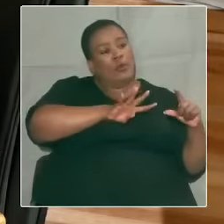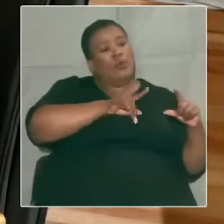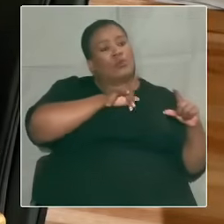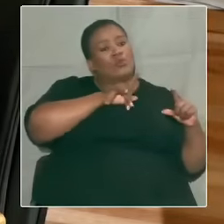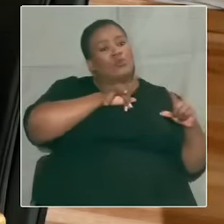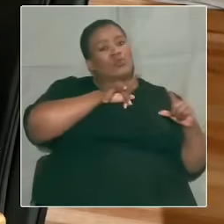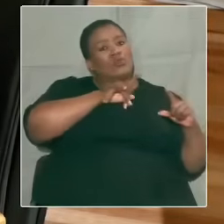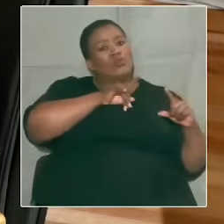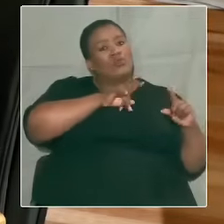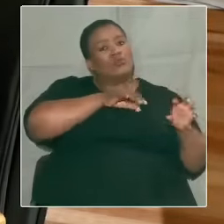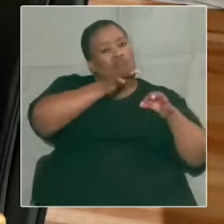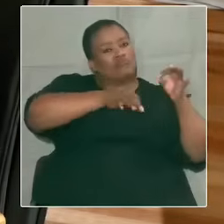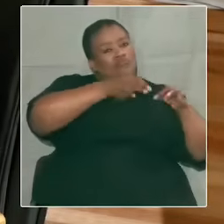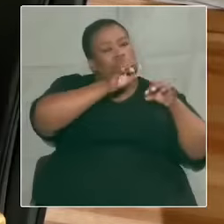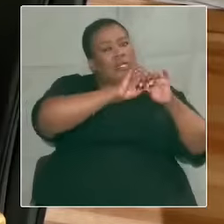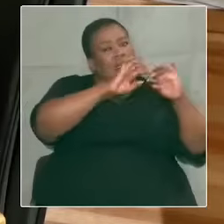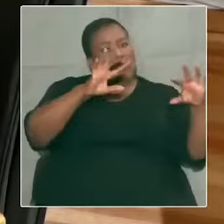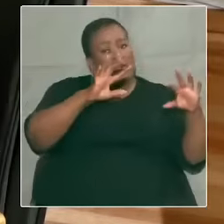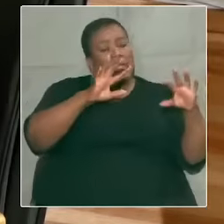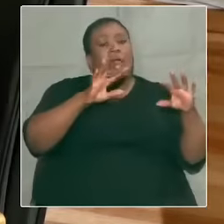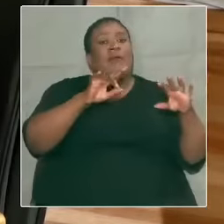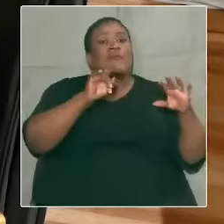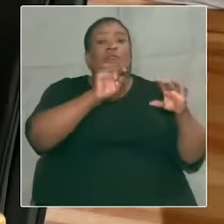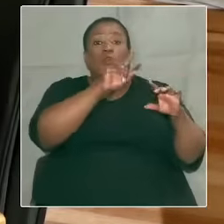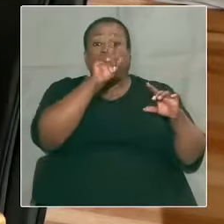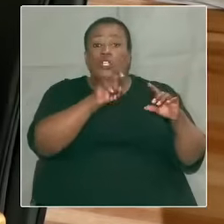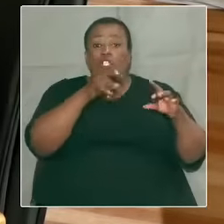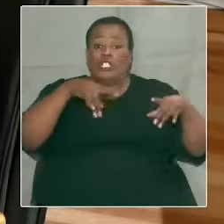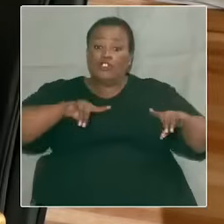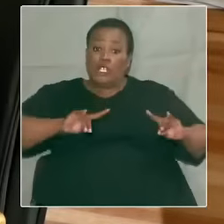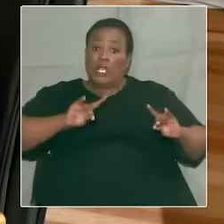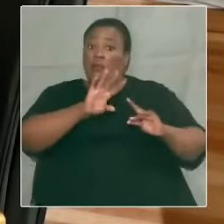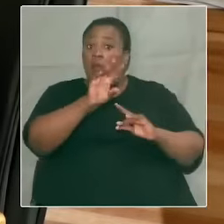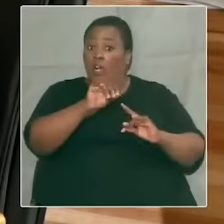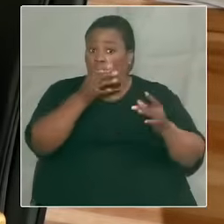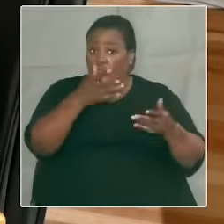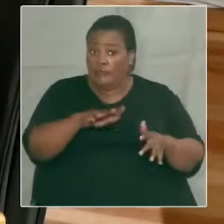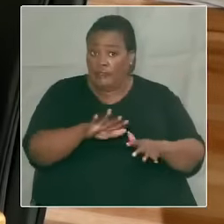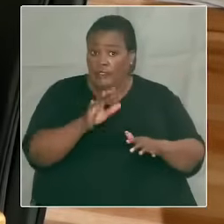further clarify the question that the chair was asking.